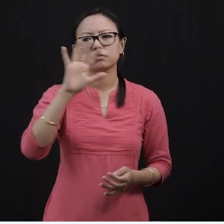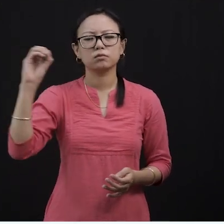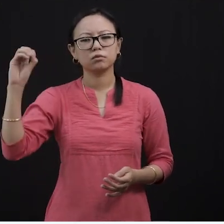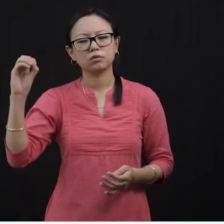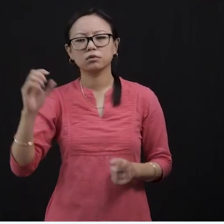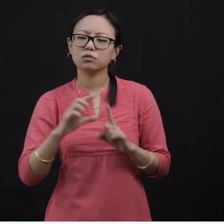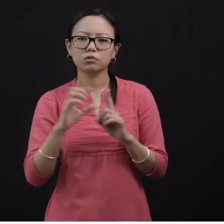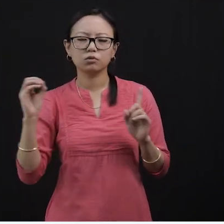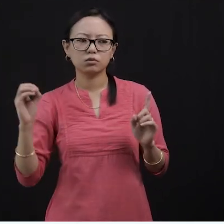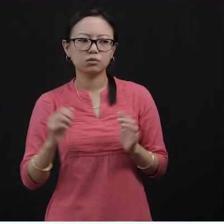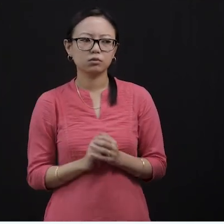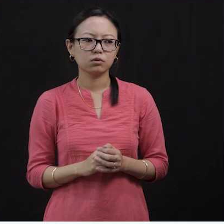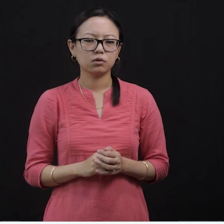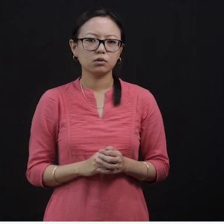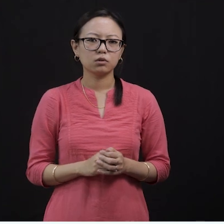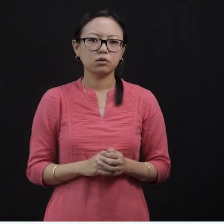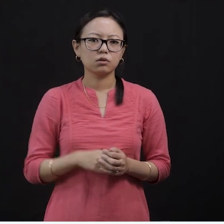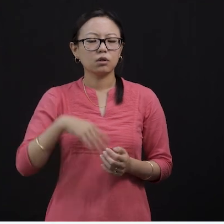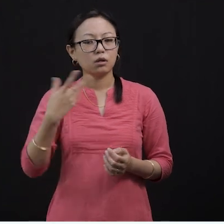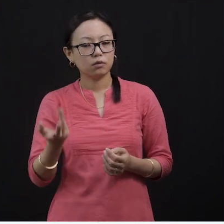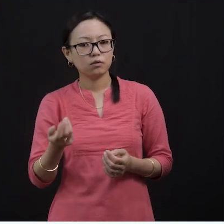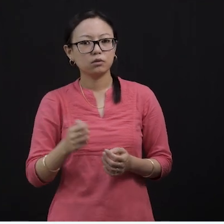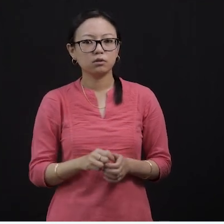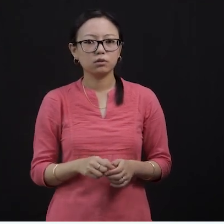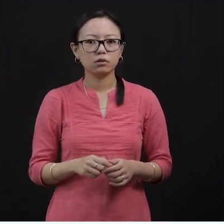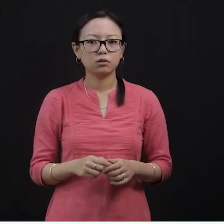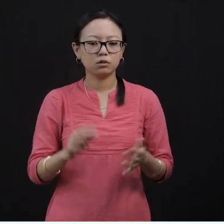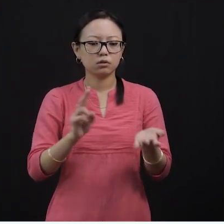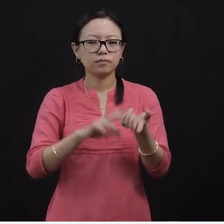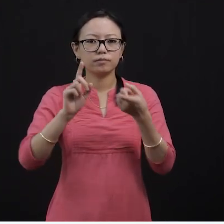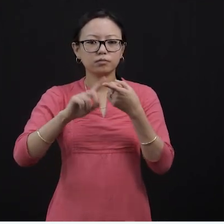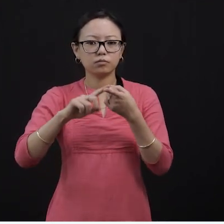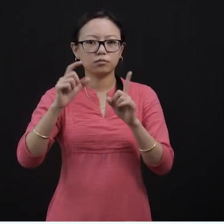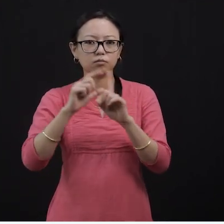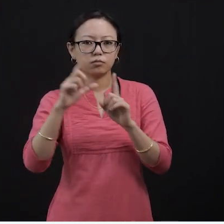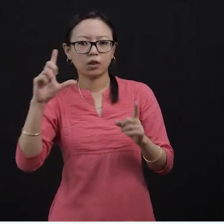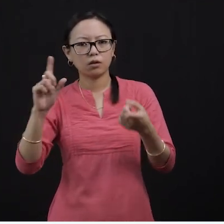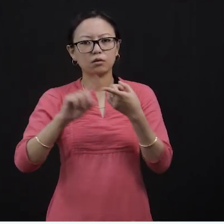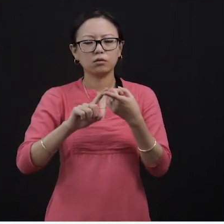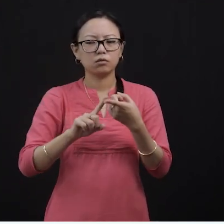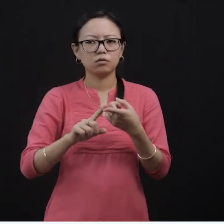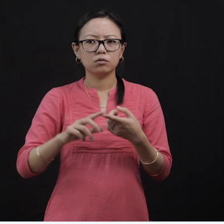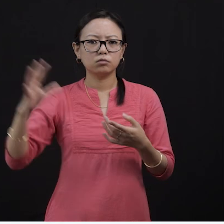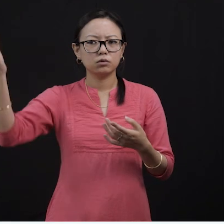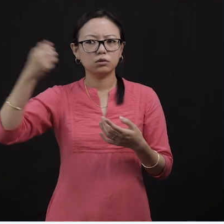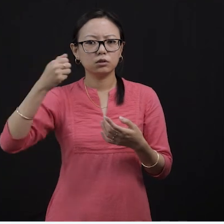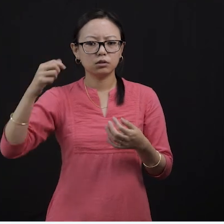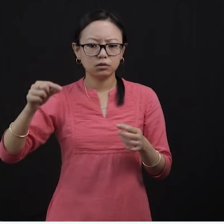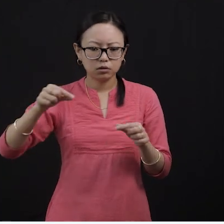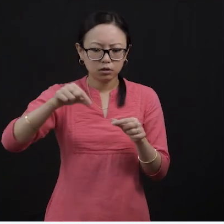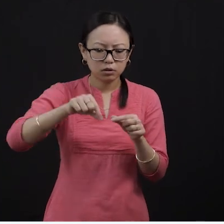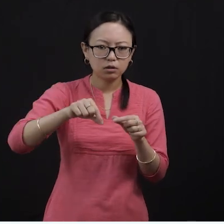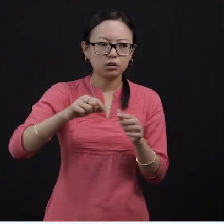after that, just bring a needle or a pin near this rectangular iron